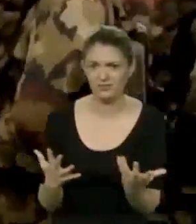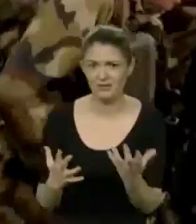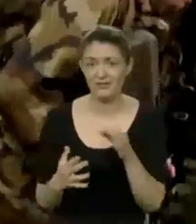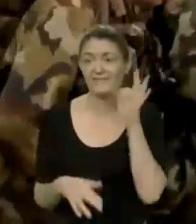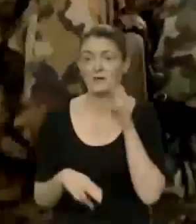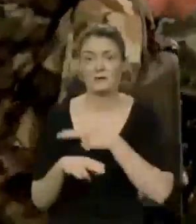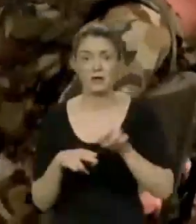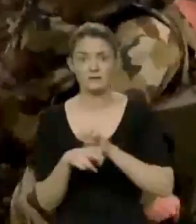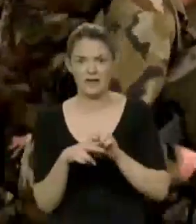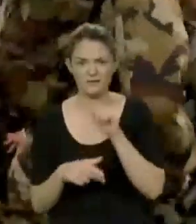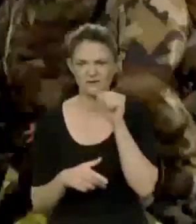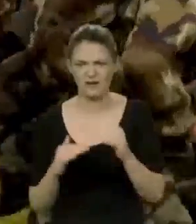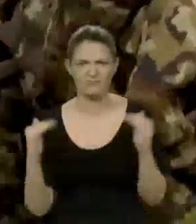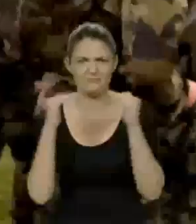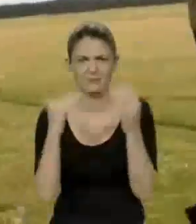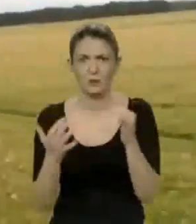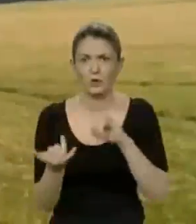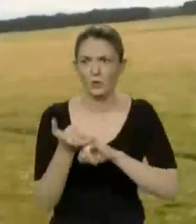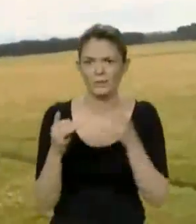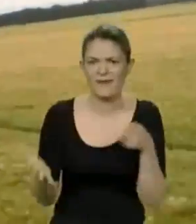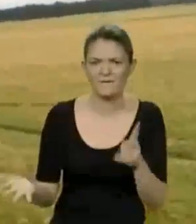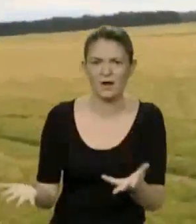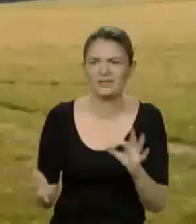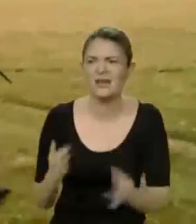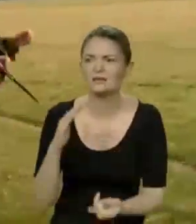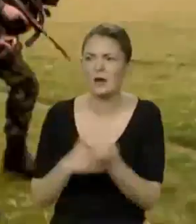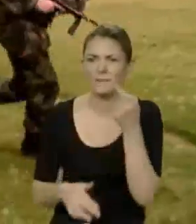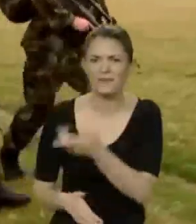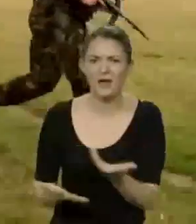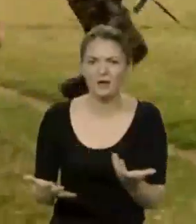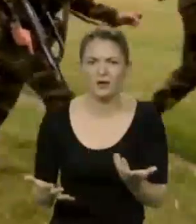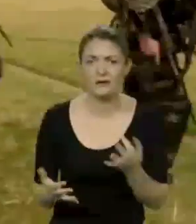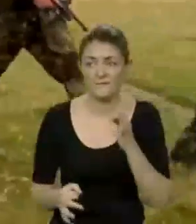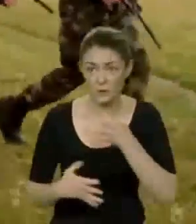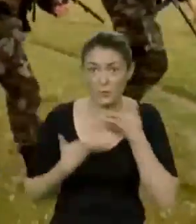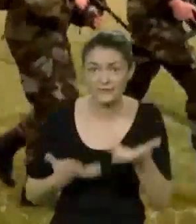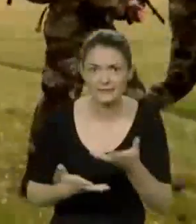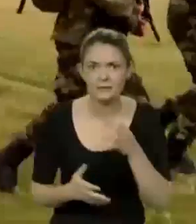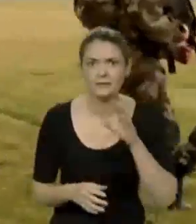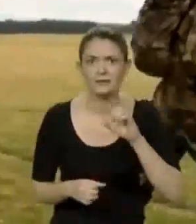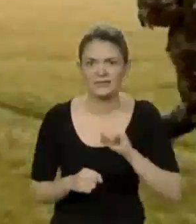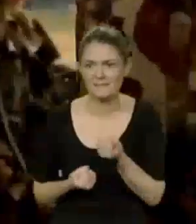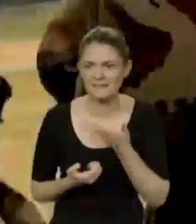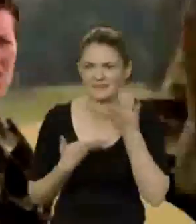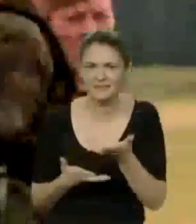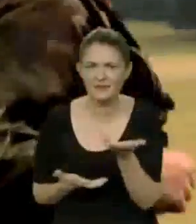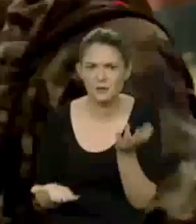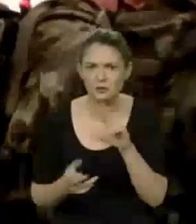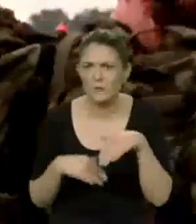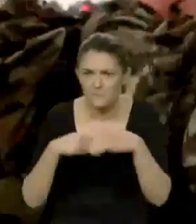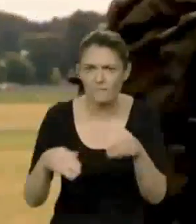incentive, what the fuck is? Now get up there. Shut up, sir. You want to get sick and keep moving. You can get sick when you walk. You want to get